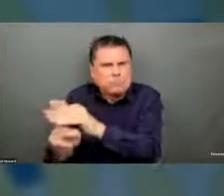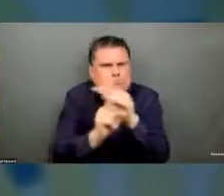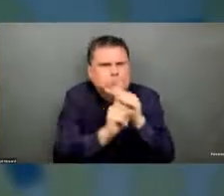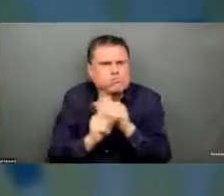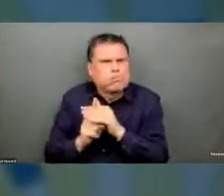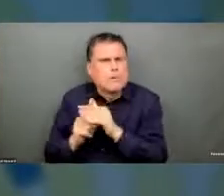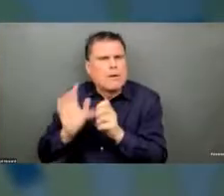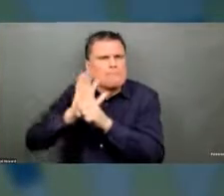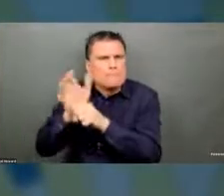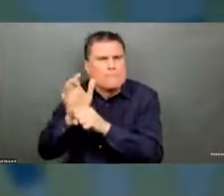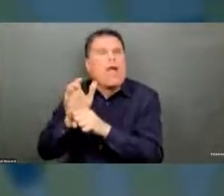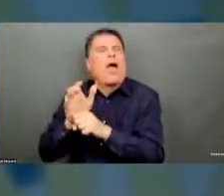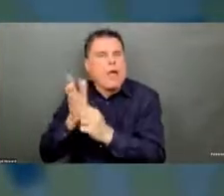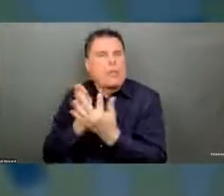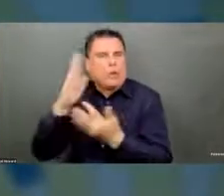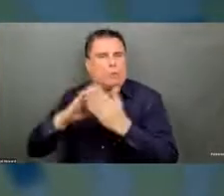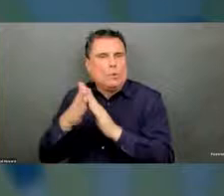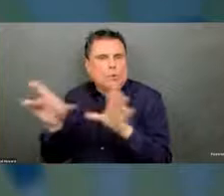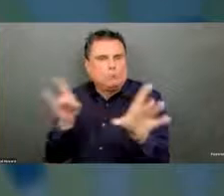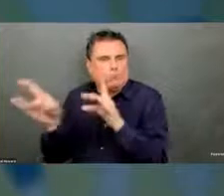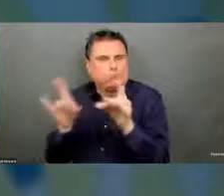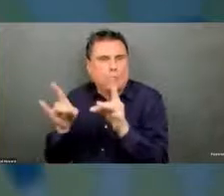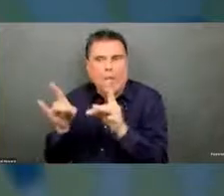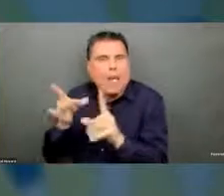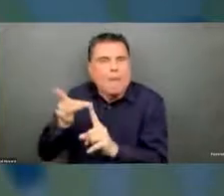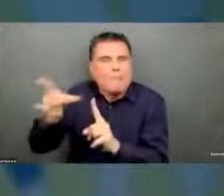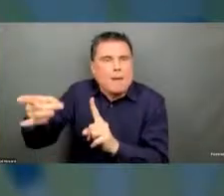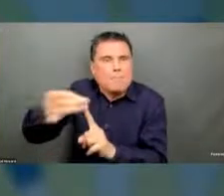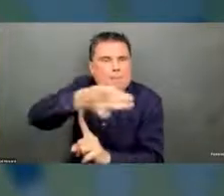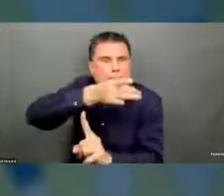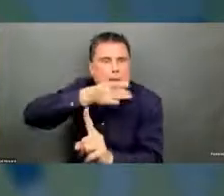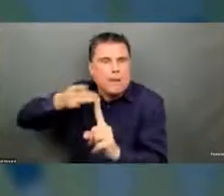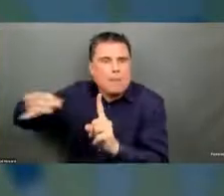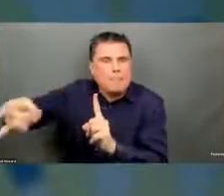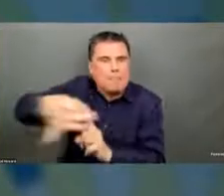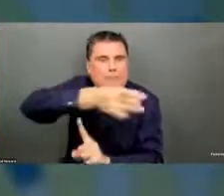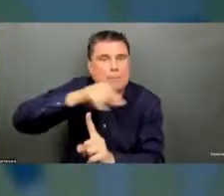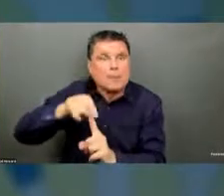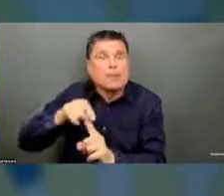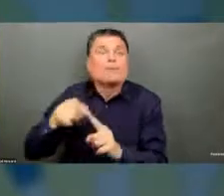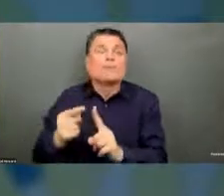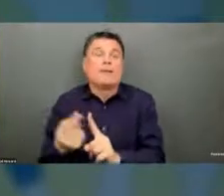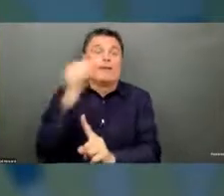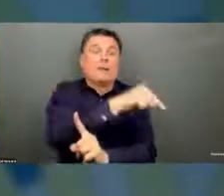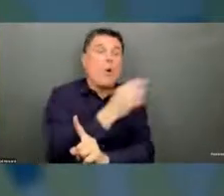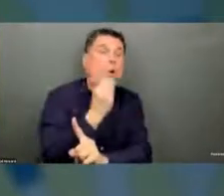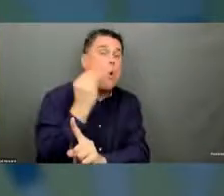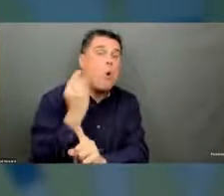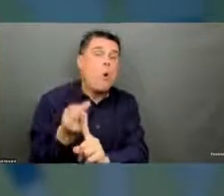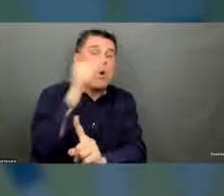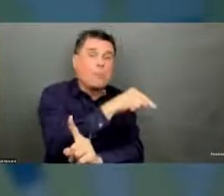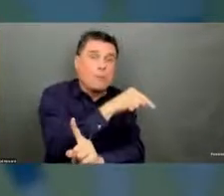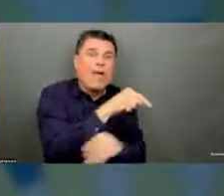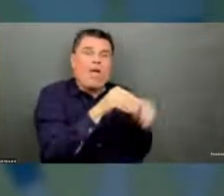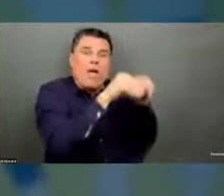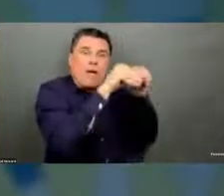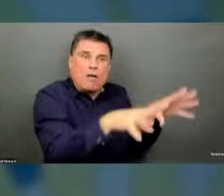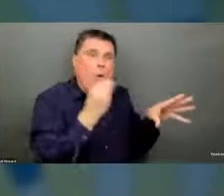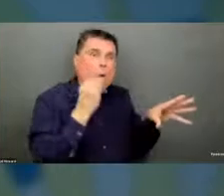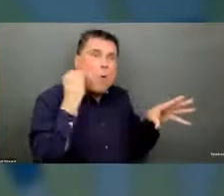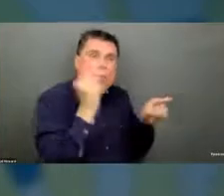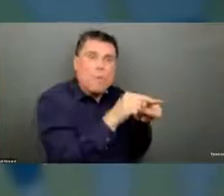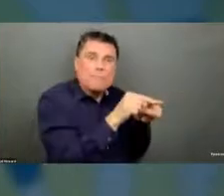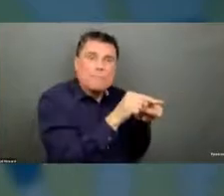to others there, who then take it to their homes and their workplaces, their schools, their childcare centers. We know that this virus can